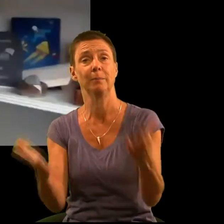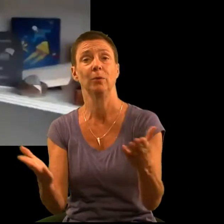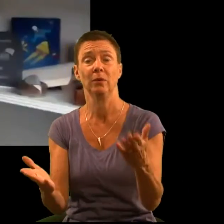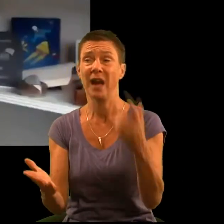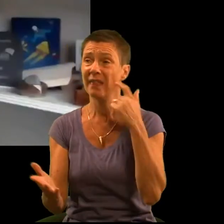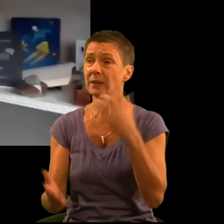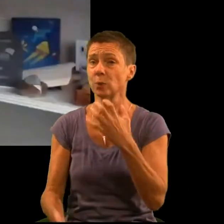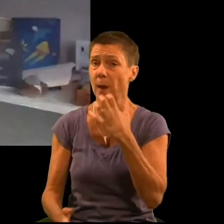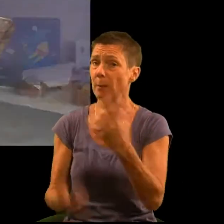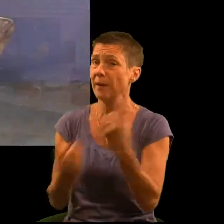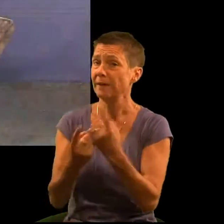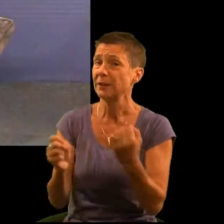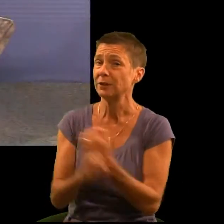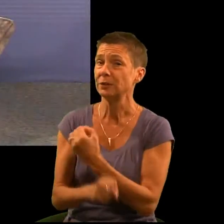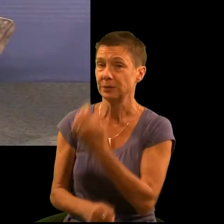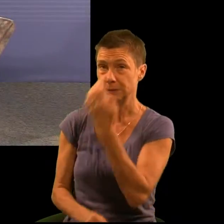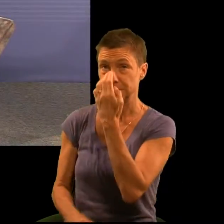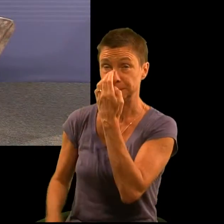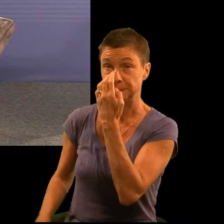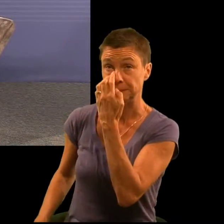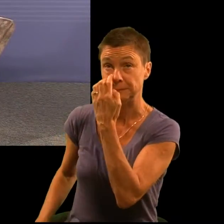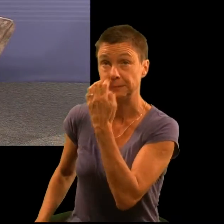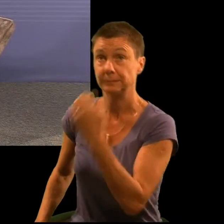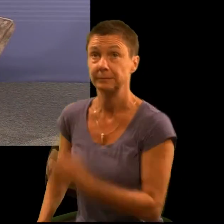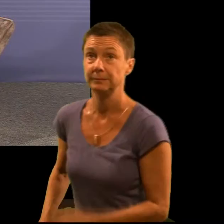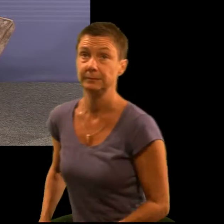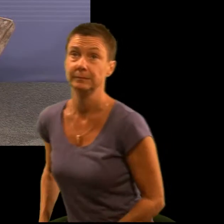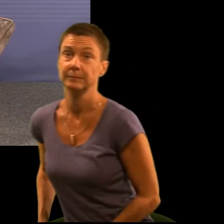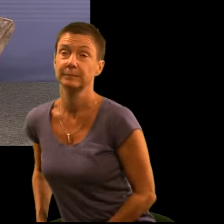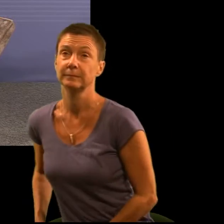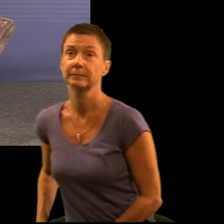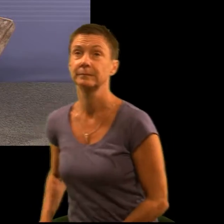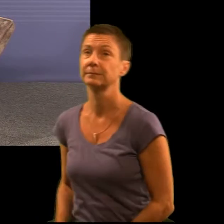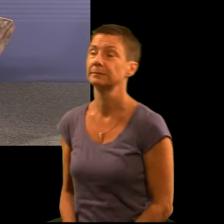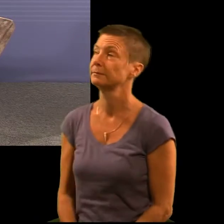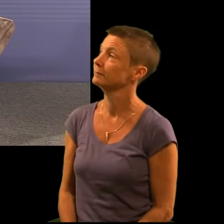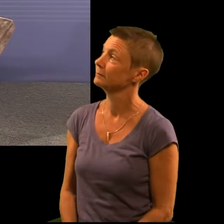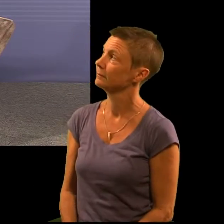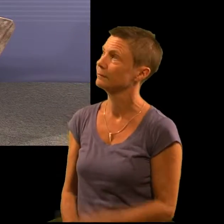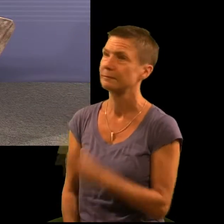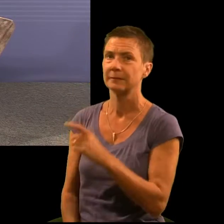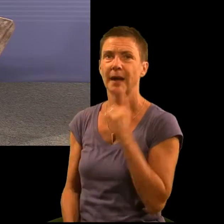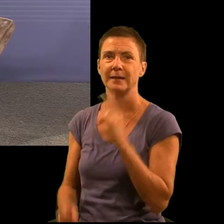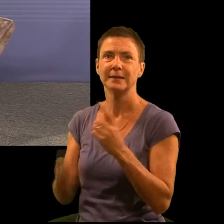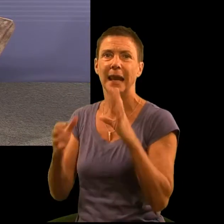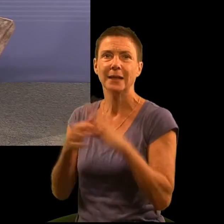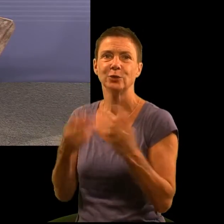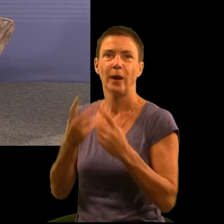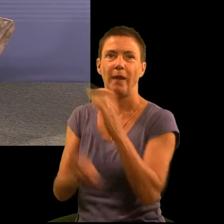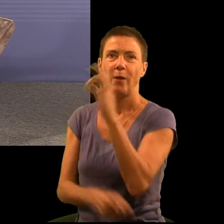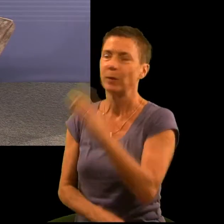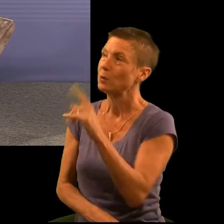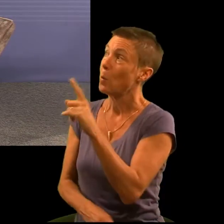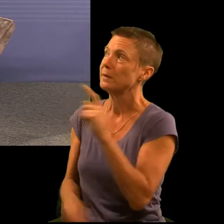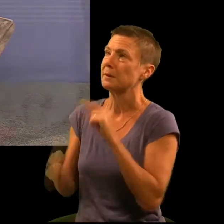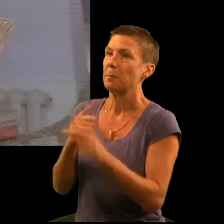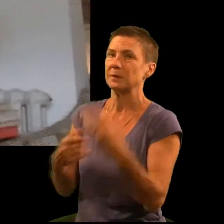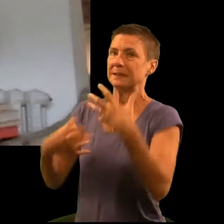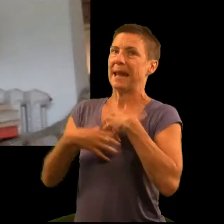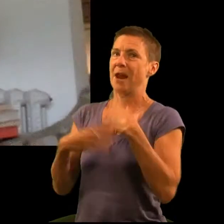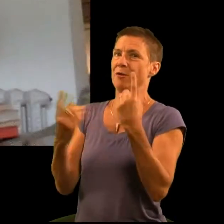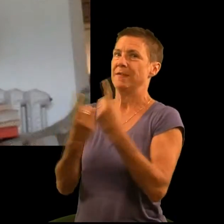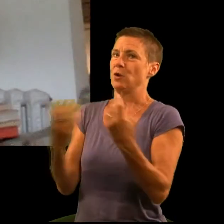clearly. Well, that leads on brilliantly to another question here, which is, what's the scariest thing you've ever done? Cressida?